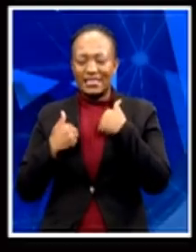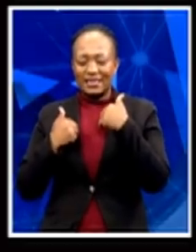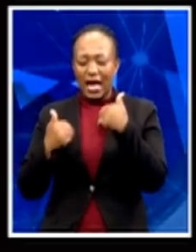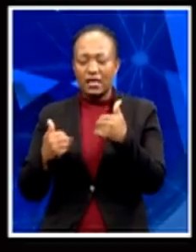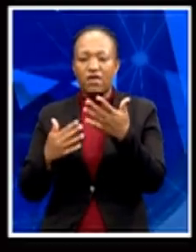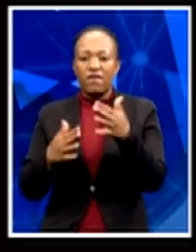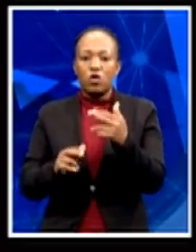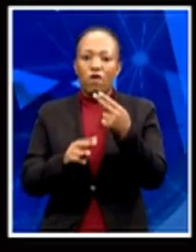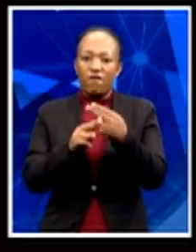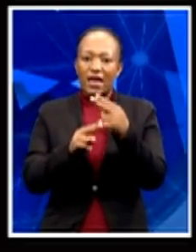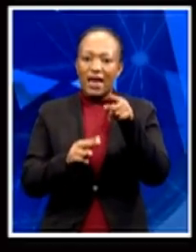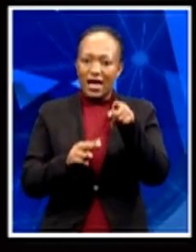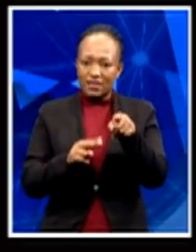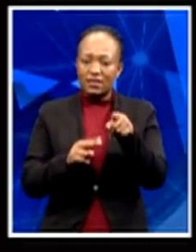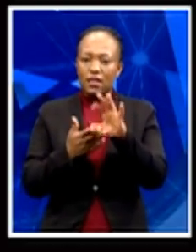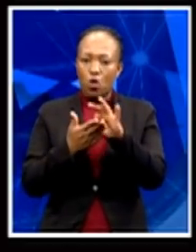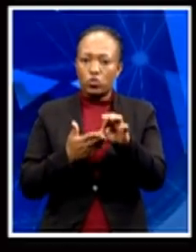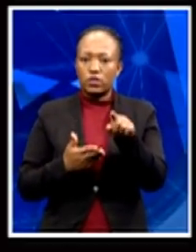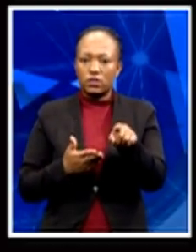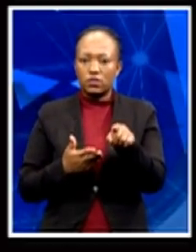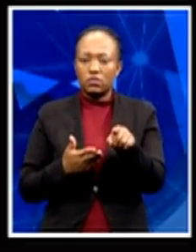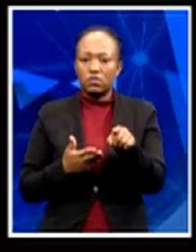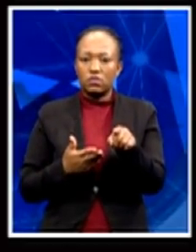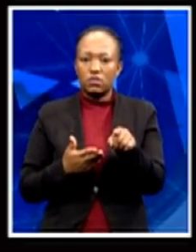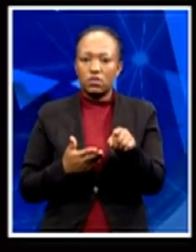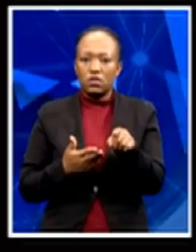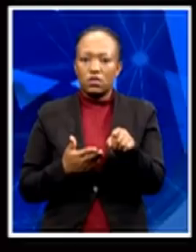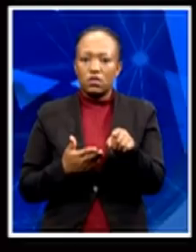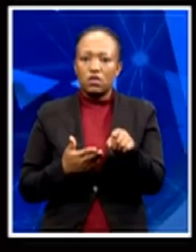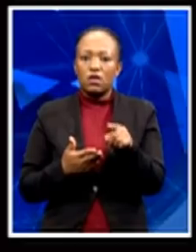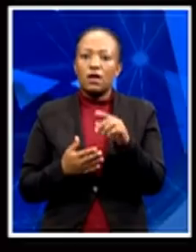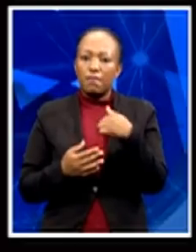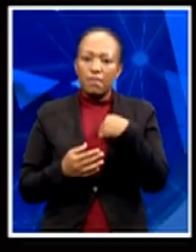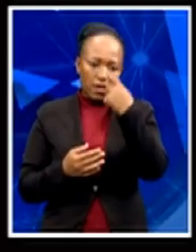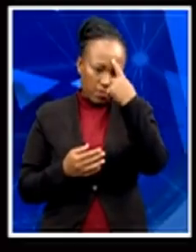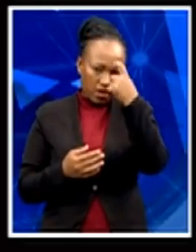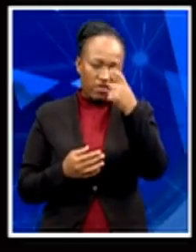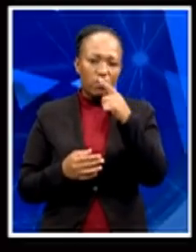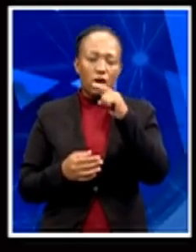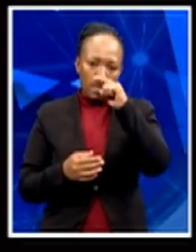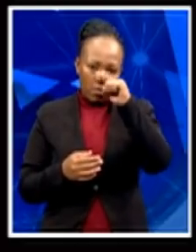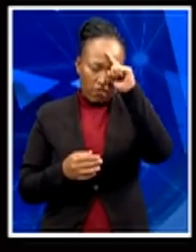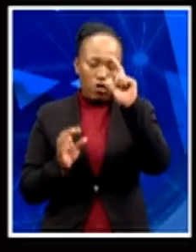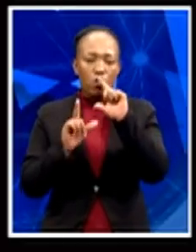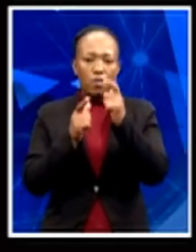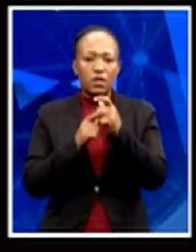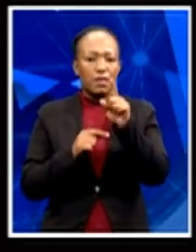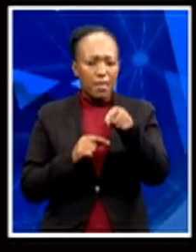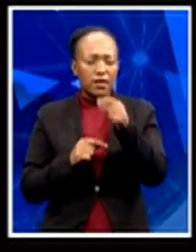think, that is not privileged information. I still believe that the portfolio committee is entitled to that. But let me go back onto the issue